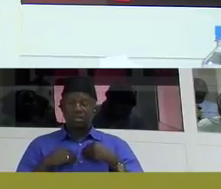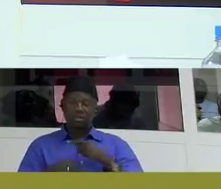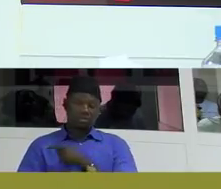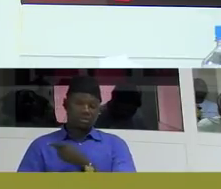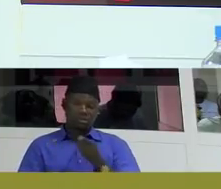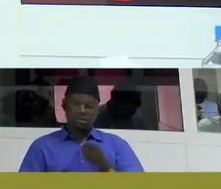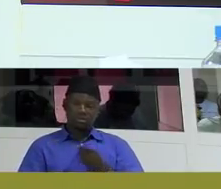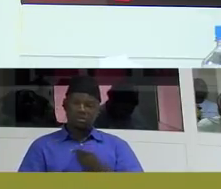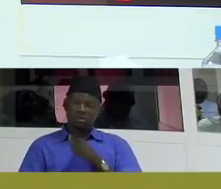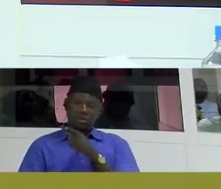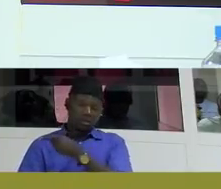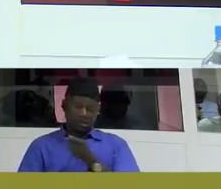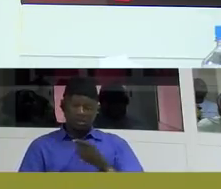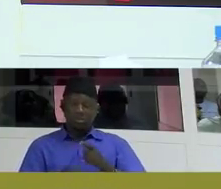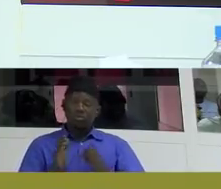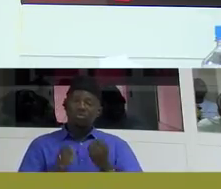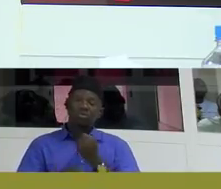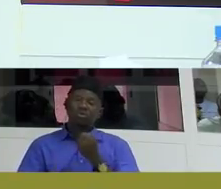music.